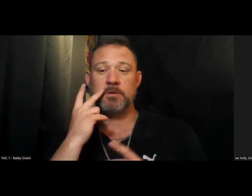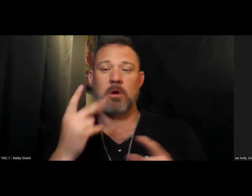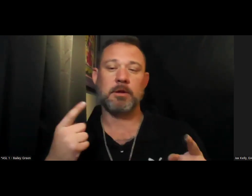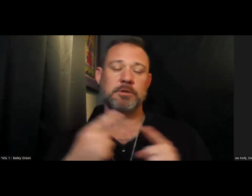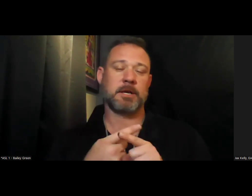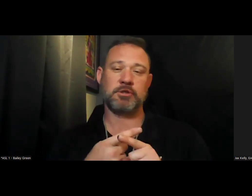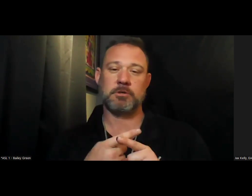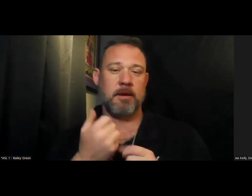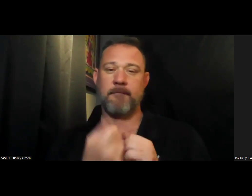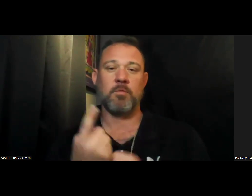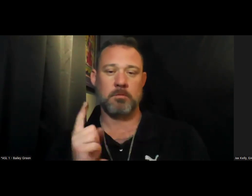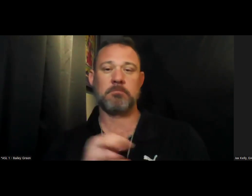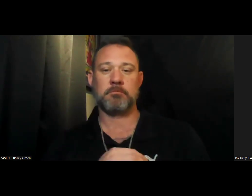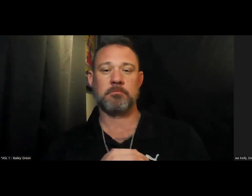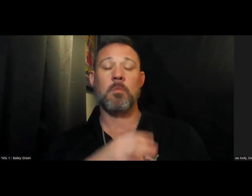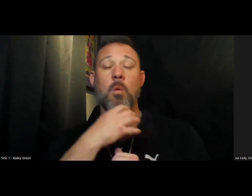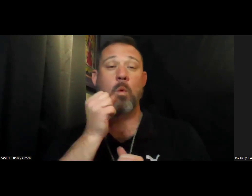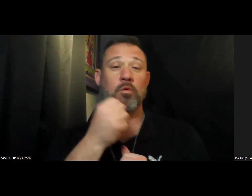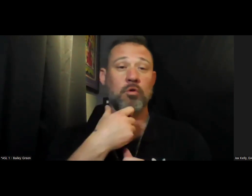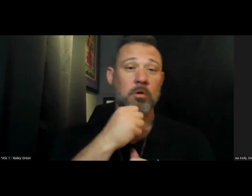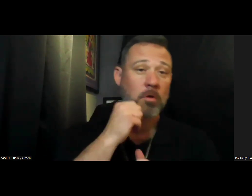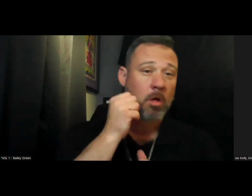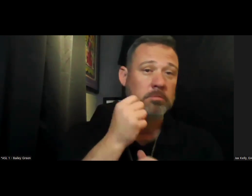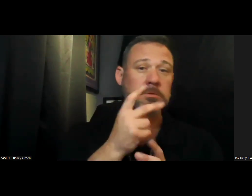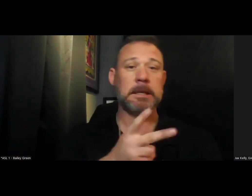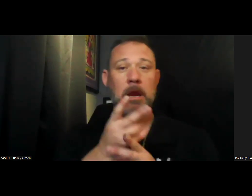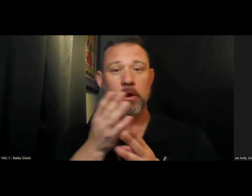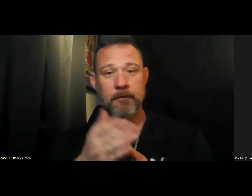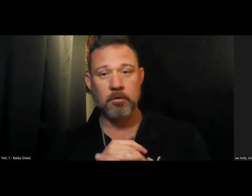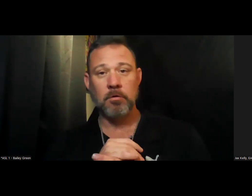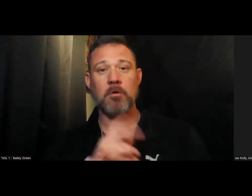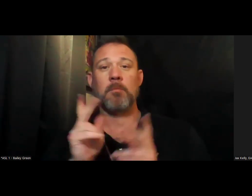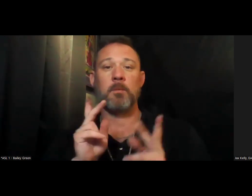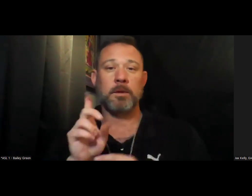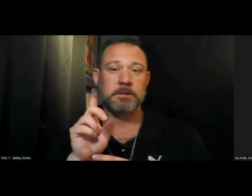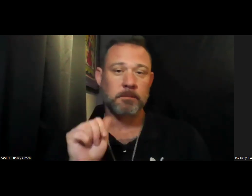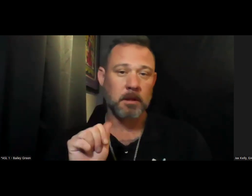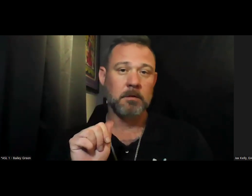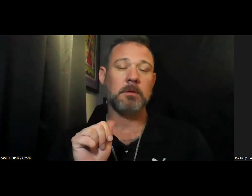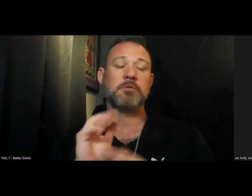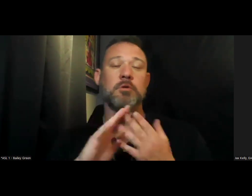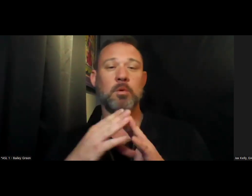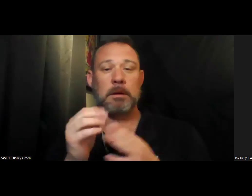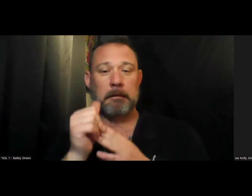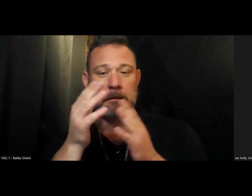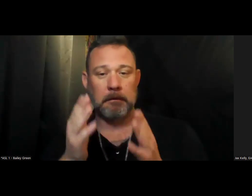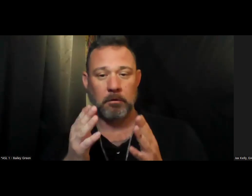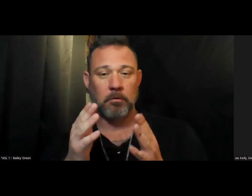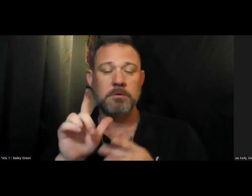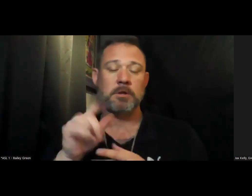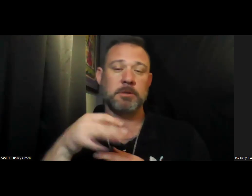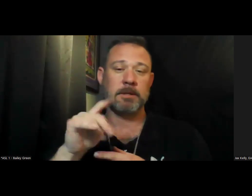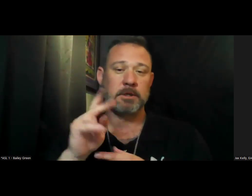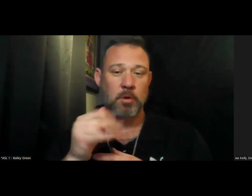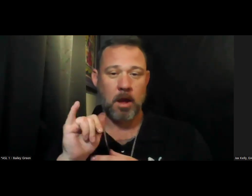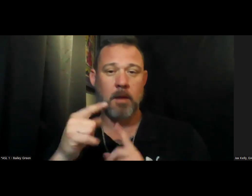intersectionality everywhere. Older adults who are also caregivers, people with disabilities who are community leaders,